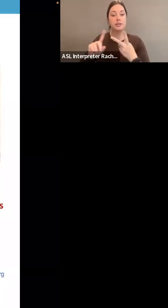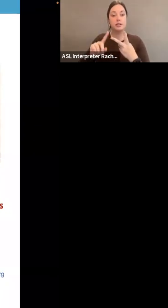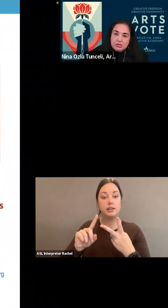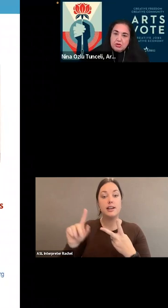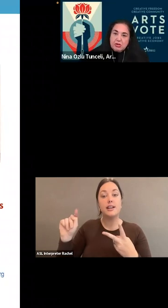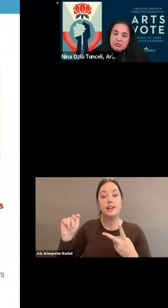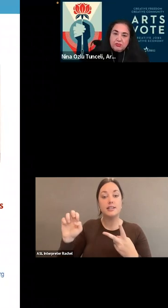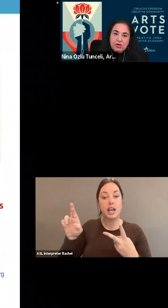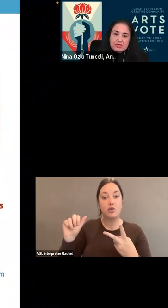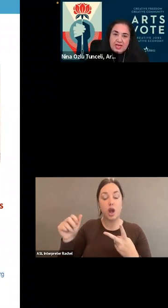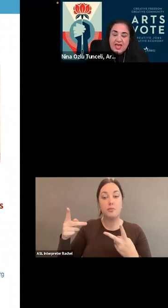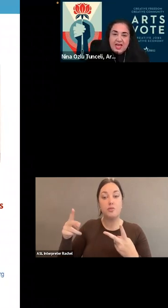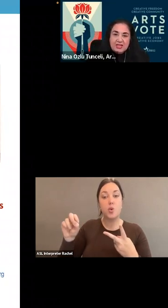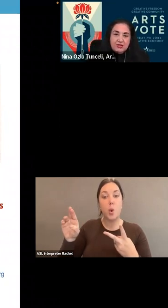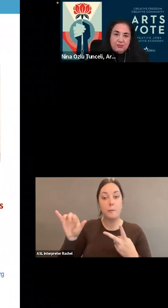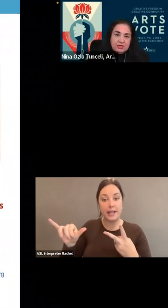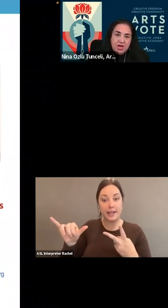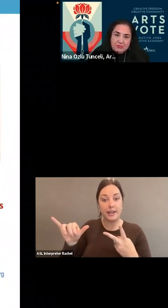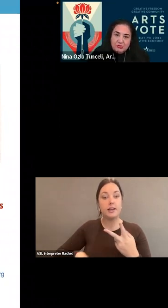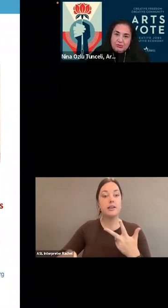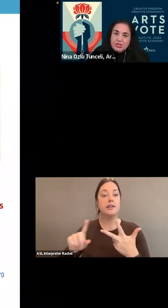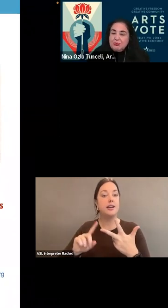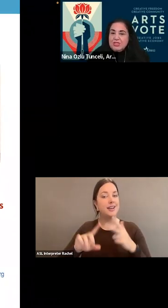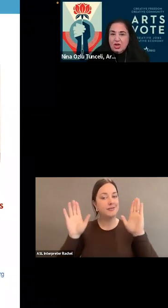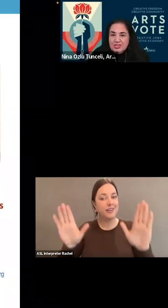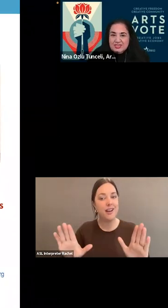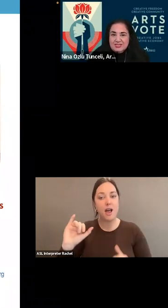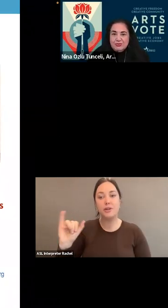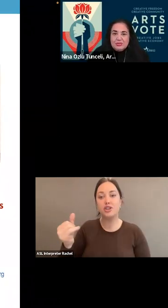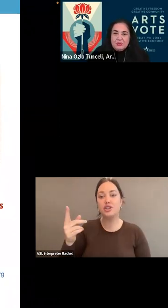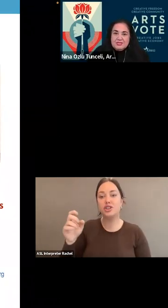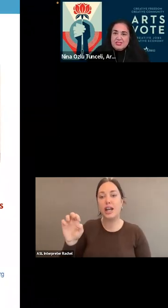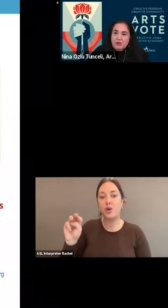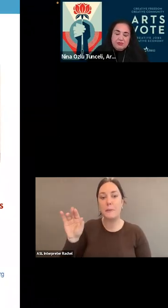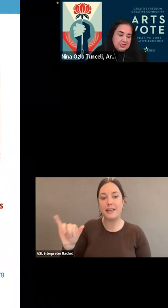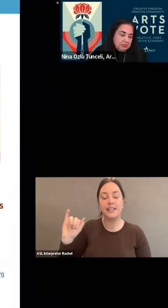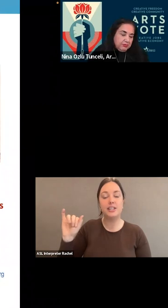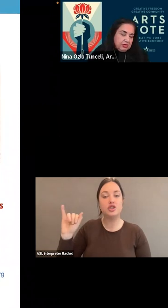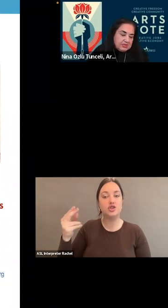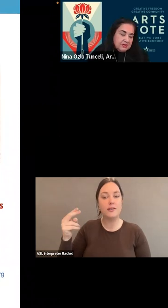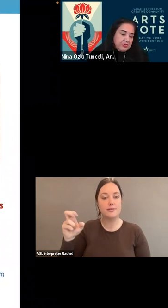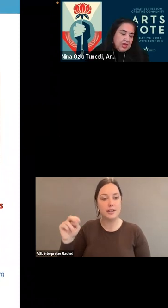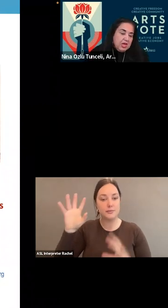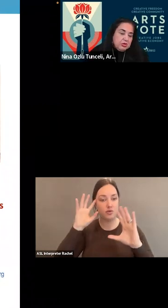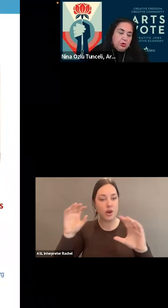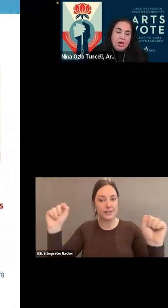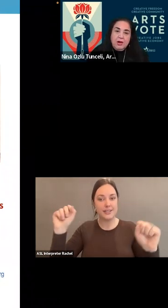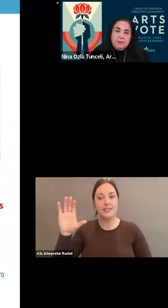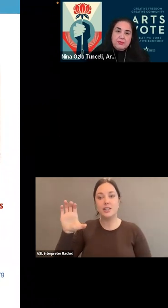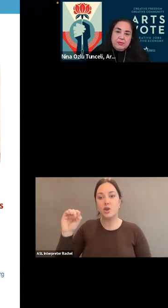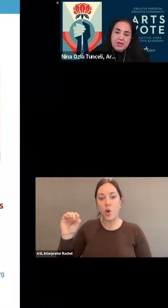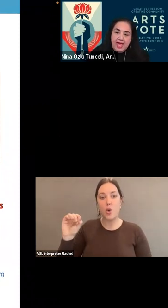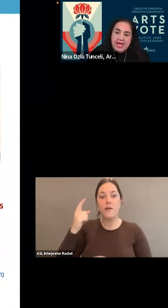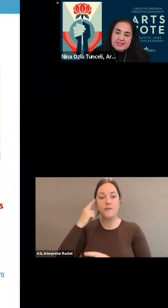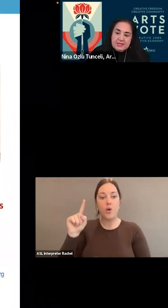advocacy manager at Americans for the Arts, and the phenomenal Jeremy Johnson, who's the president and CEO of Assembly for the Arts. You know,